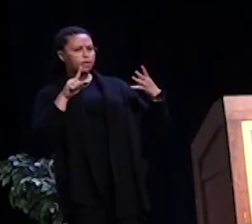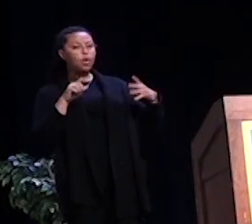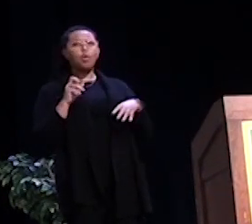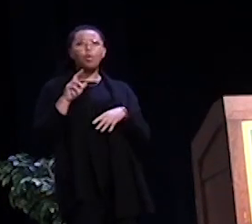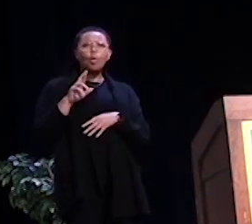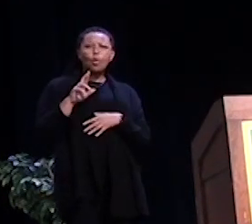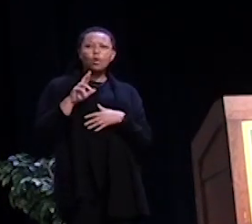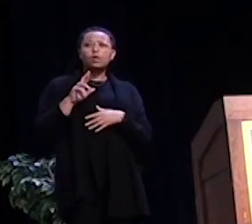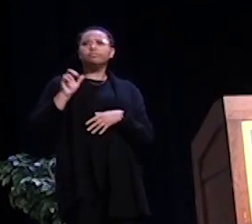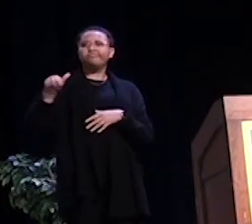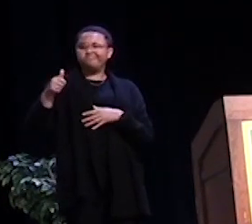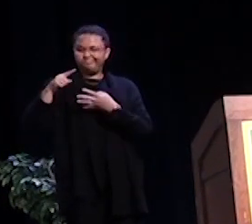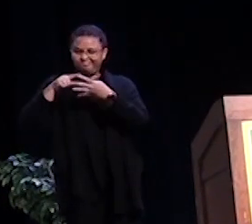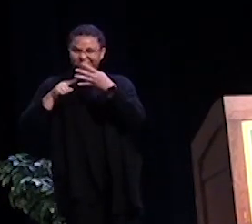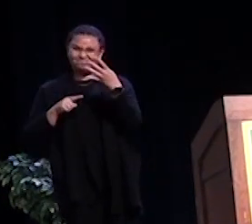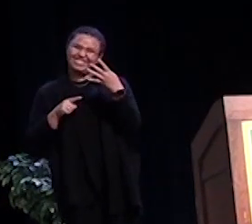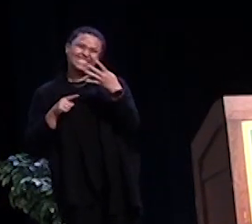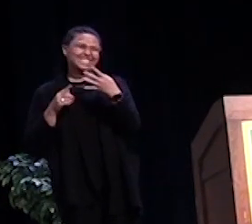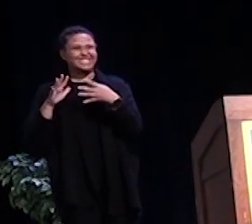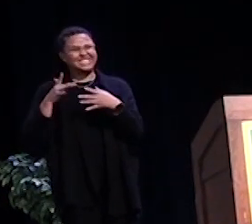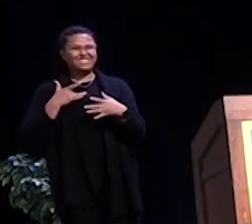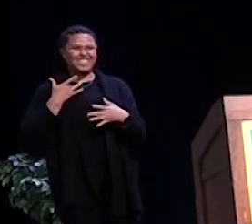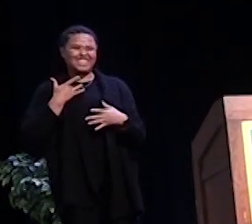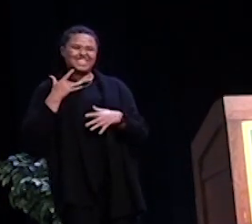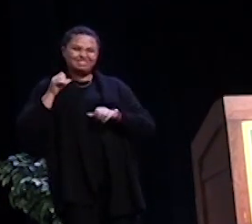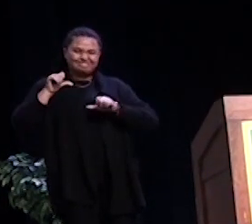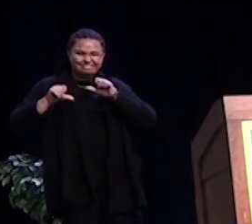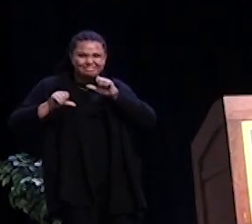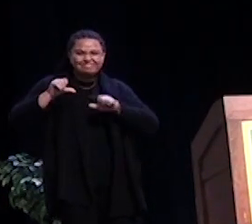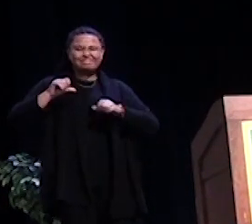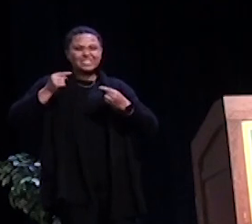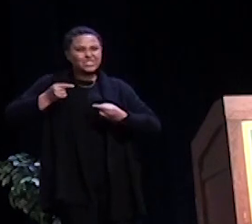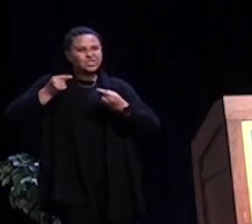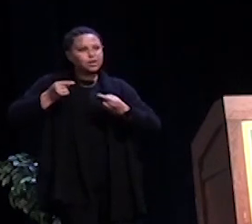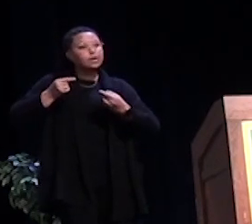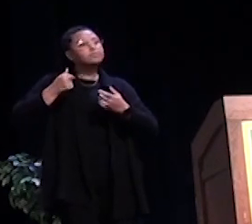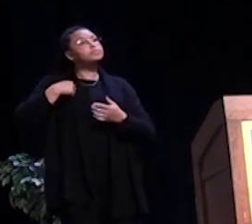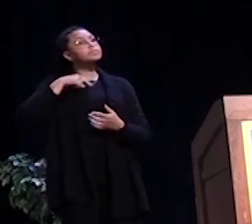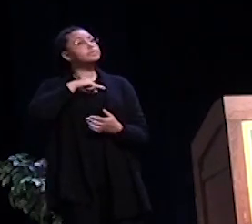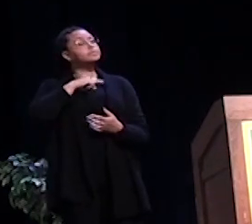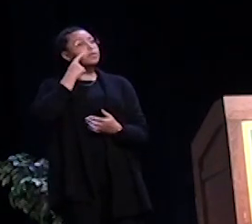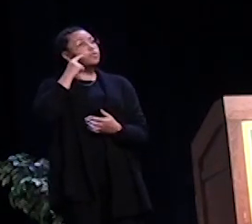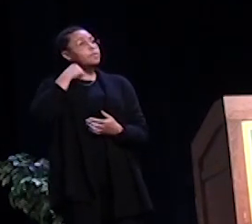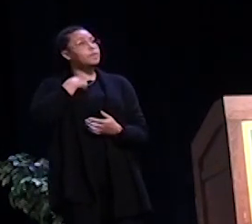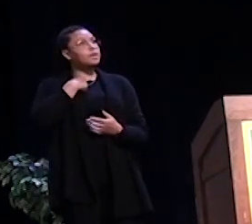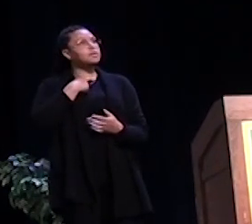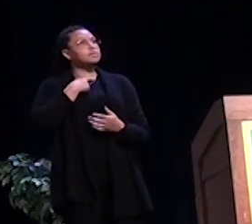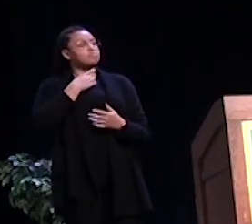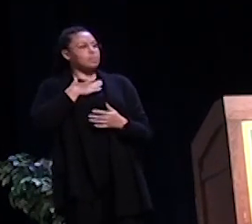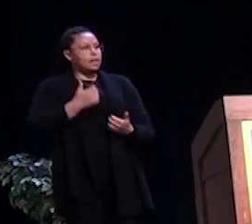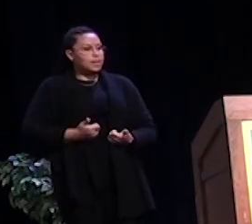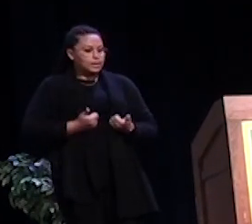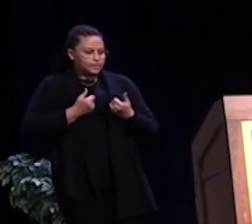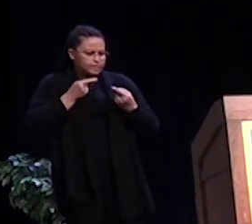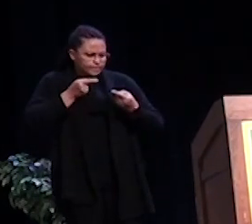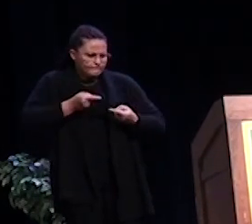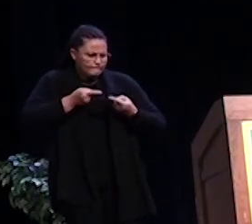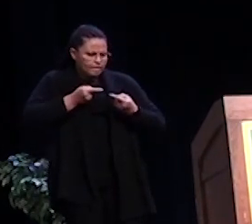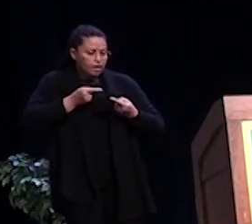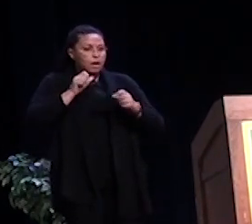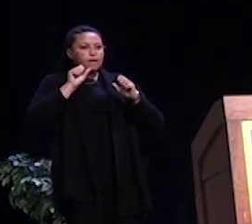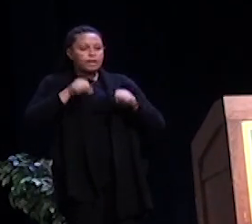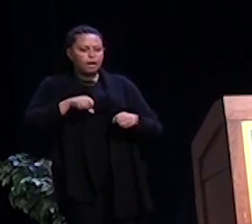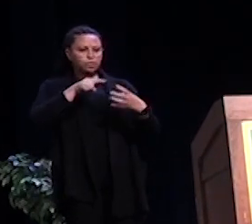worst, one of those things probably thought of a I know that for me, I can point to the times in my life that have been the hardest, and I can point to which of those